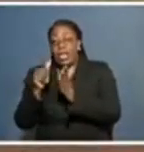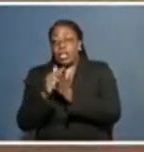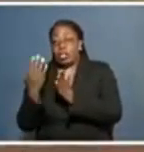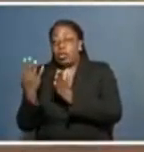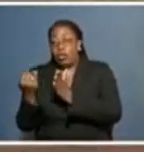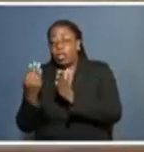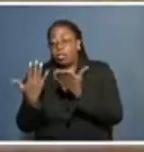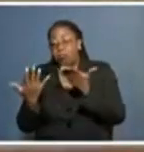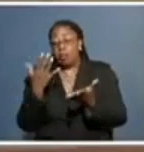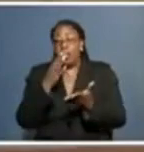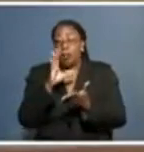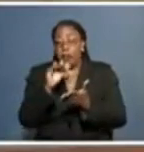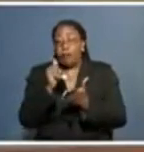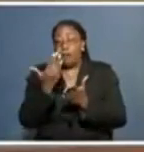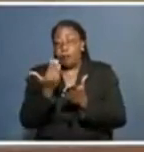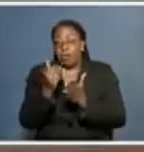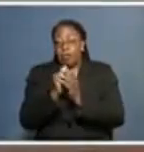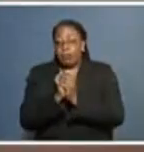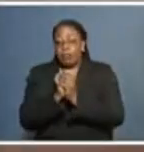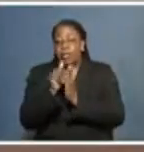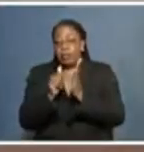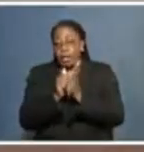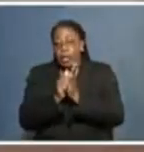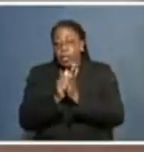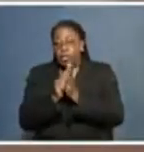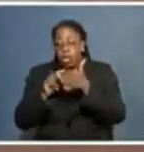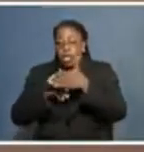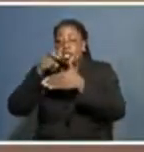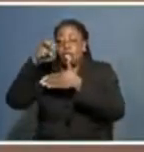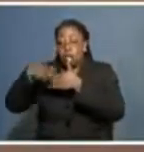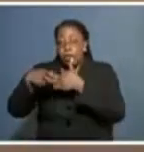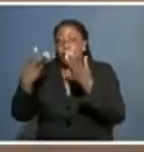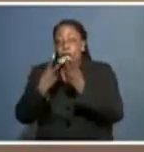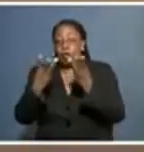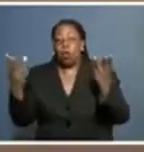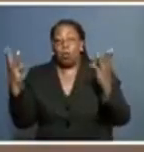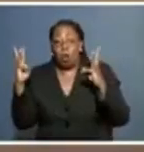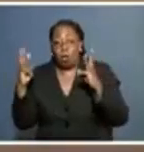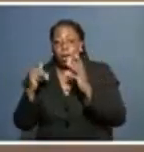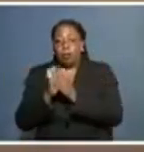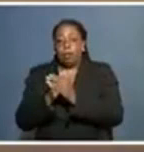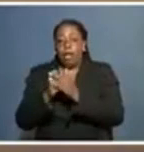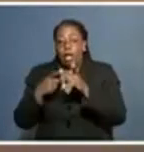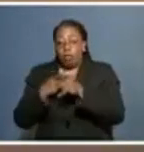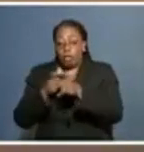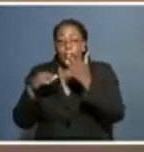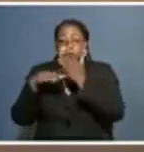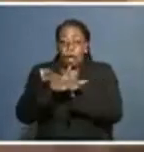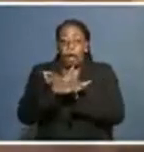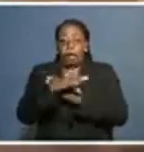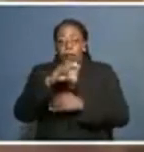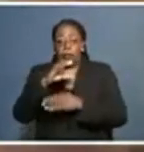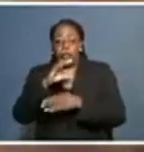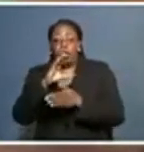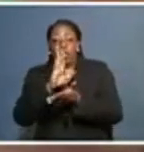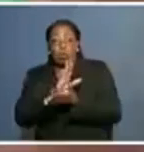his escape, scaling school walls to avoid capture, evading the school's police resource officers in the process. We